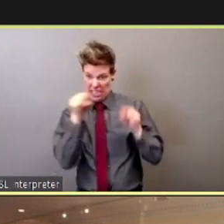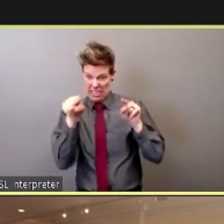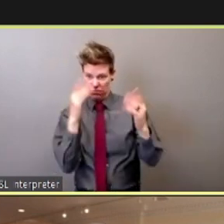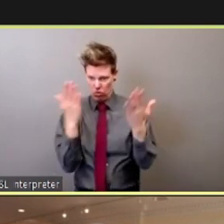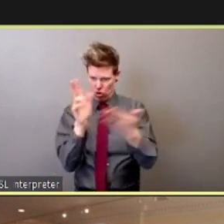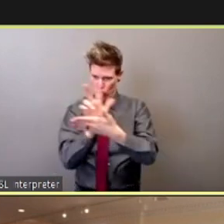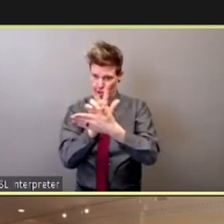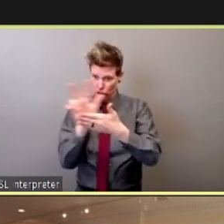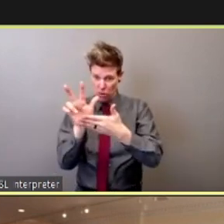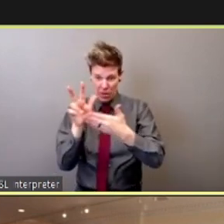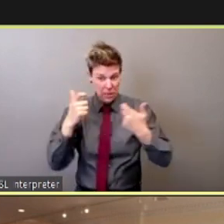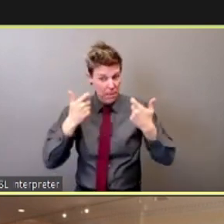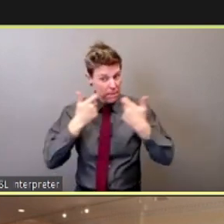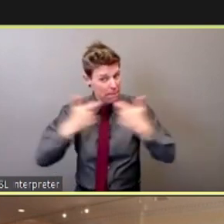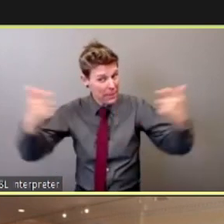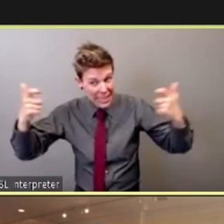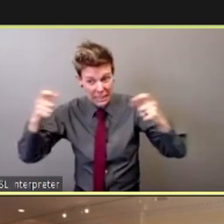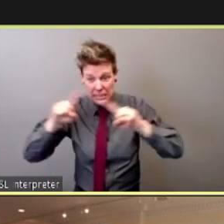2 weeks. Next slide.